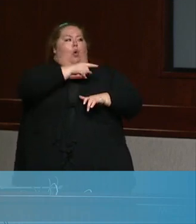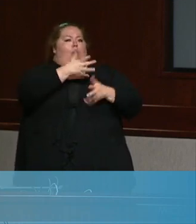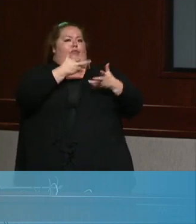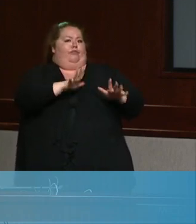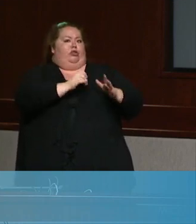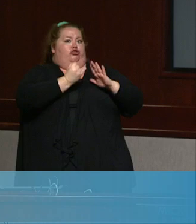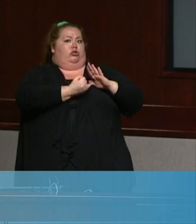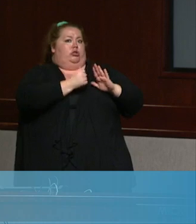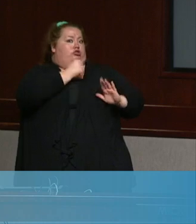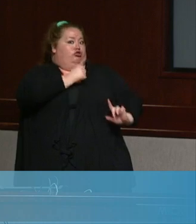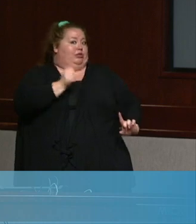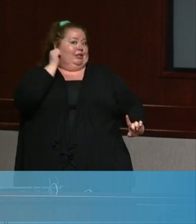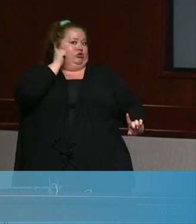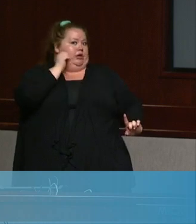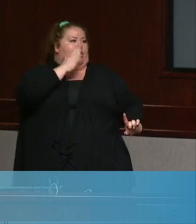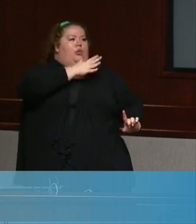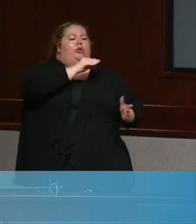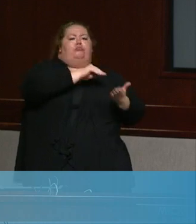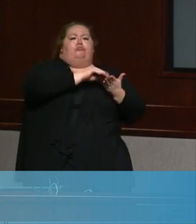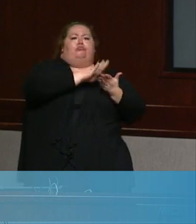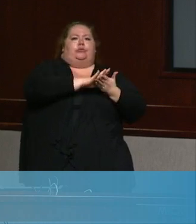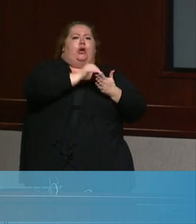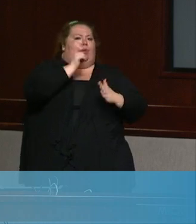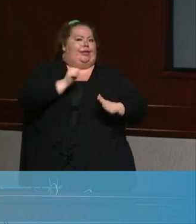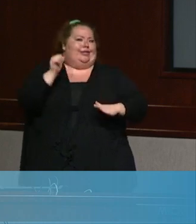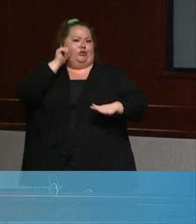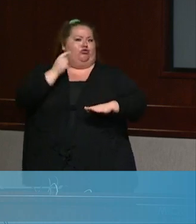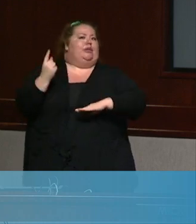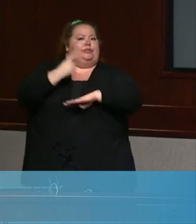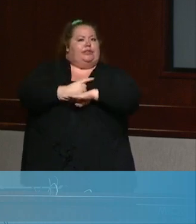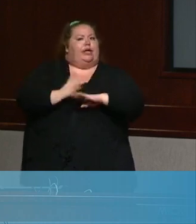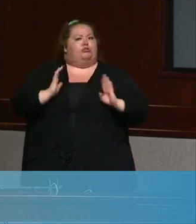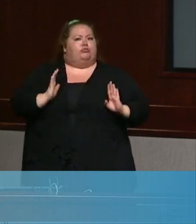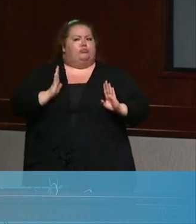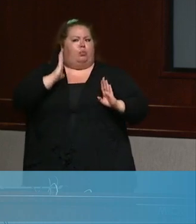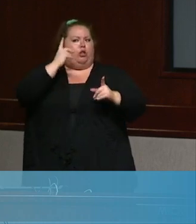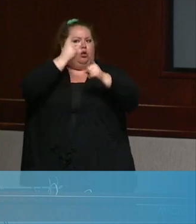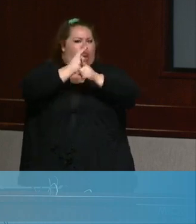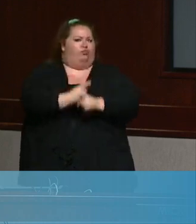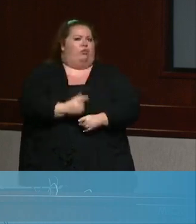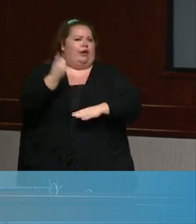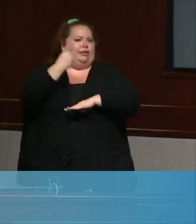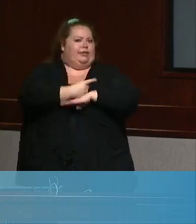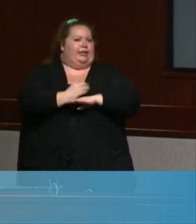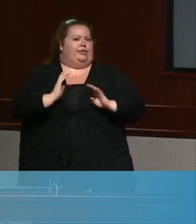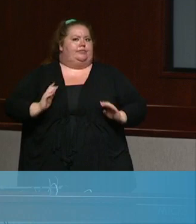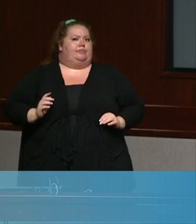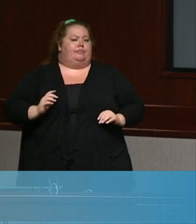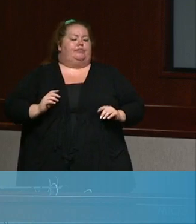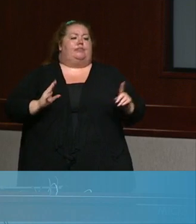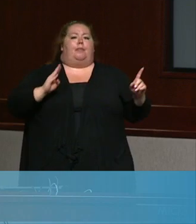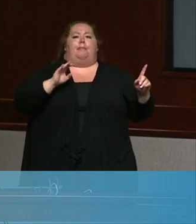been in that recovered category. So I'm going to let Matt answer the rest of it.